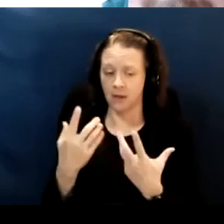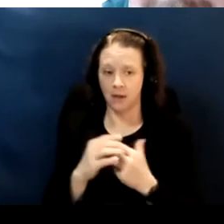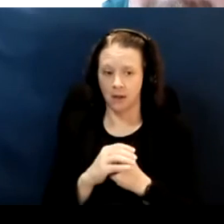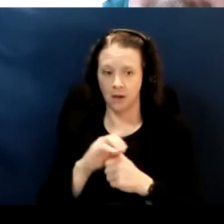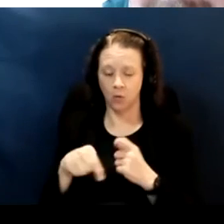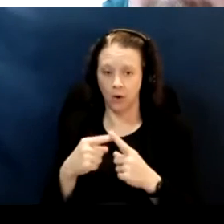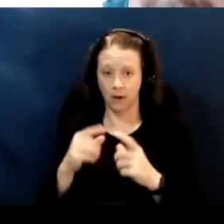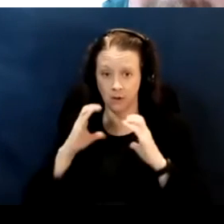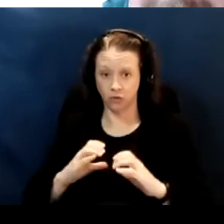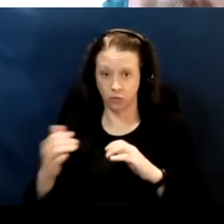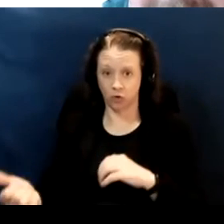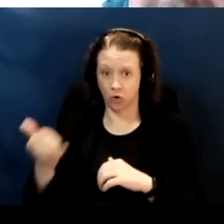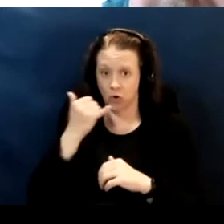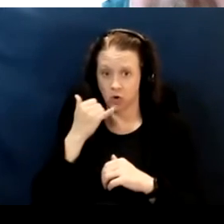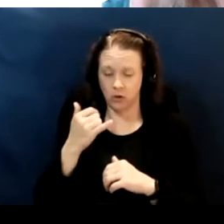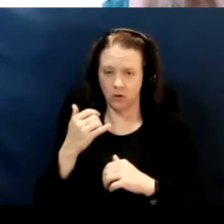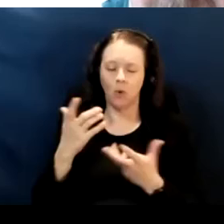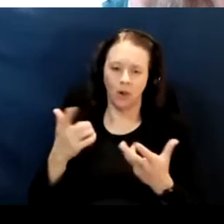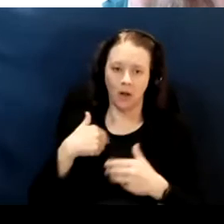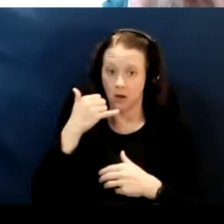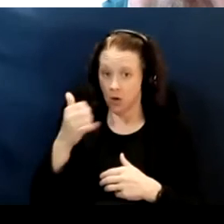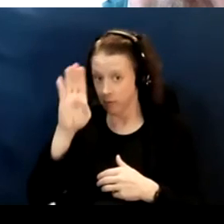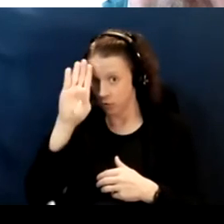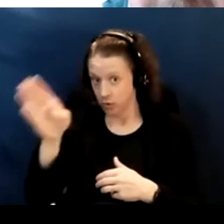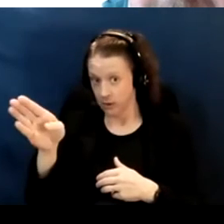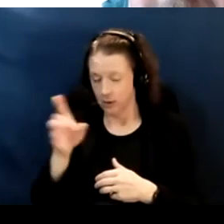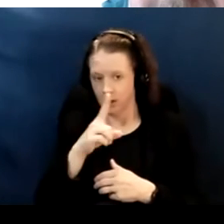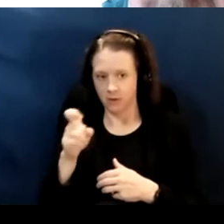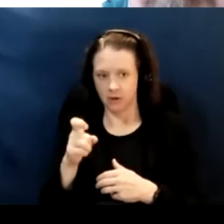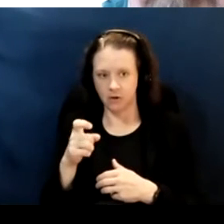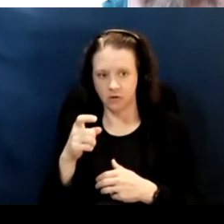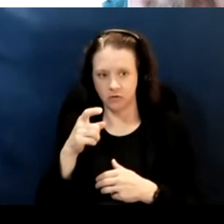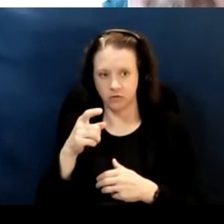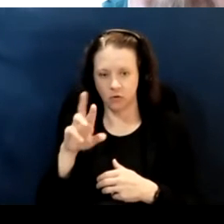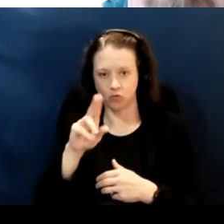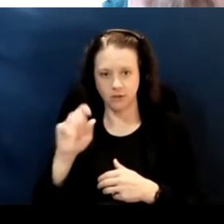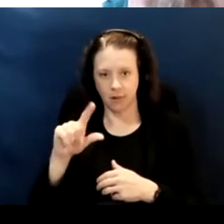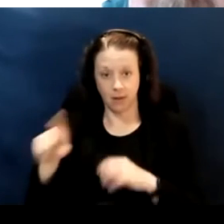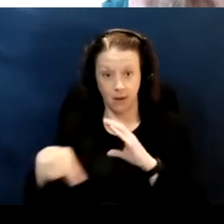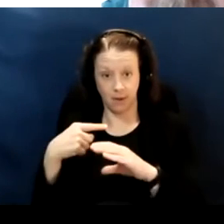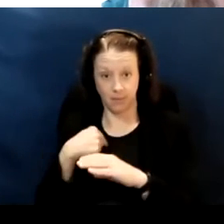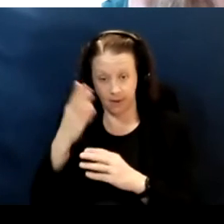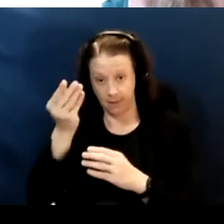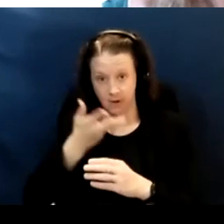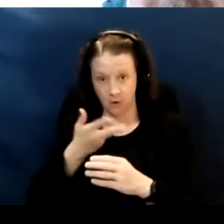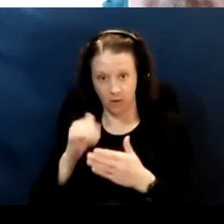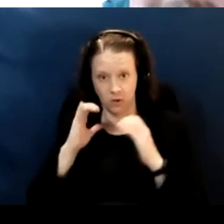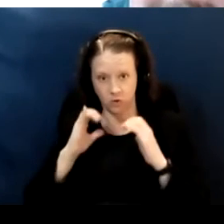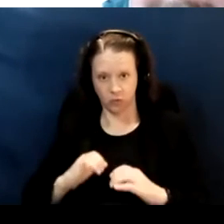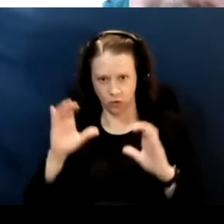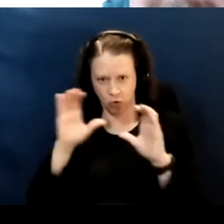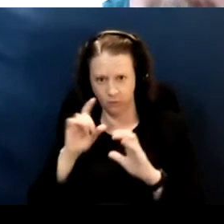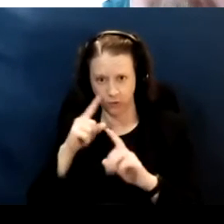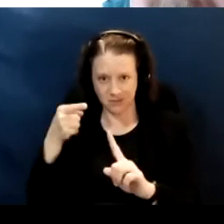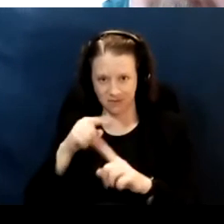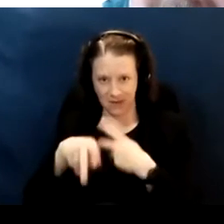consumer called, I called the consumer directly and because you had emailed me and let me know that the consumer was looking for a certain type of